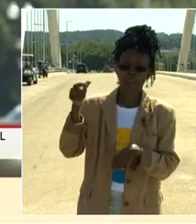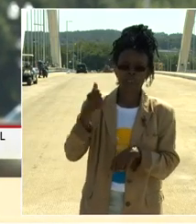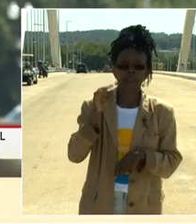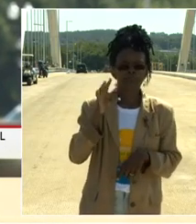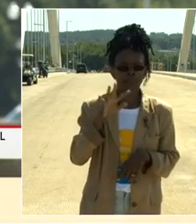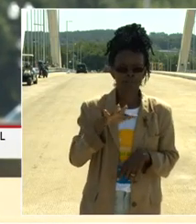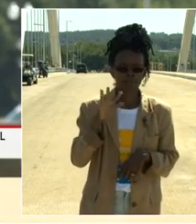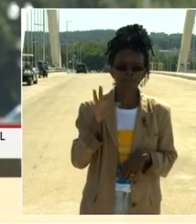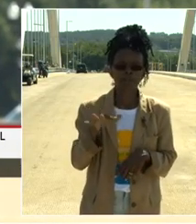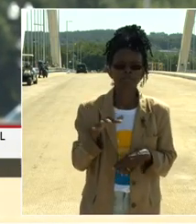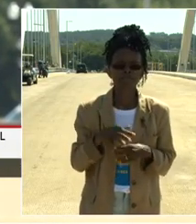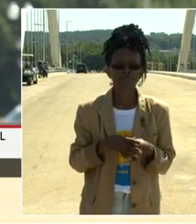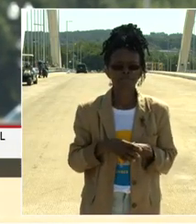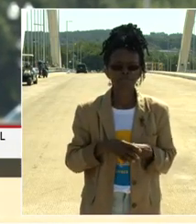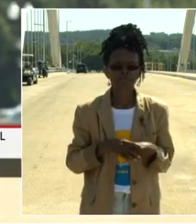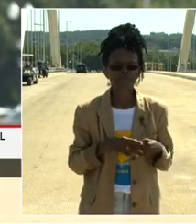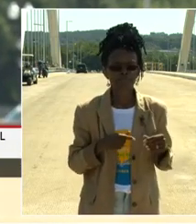age.